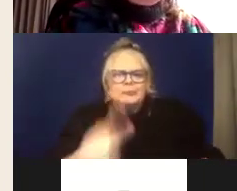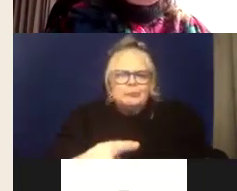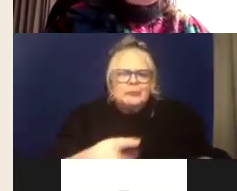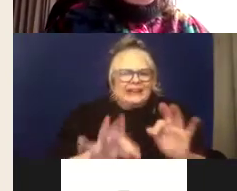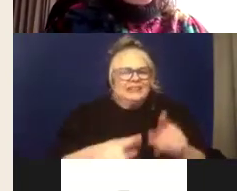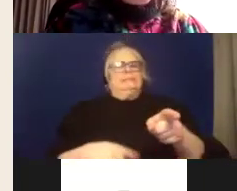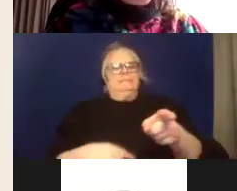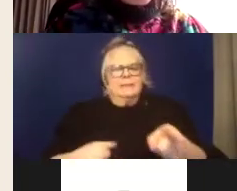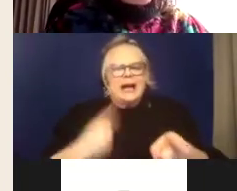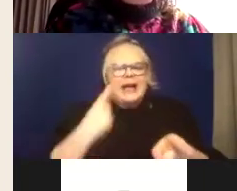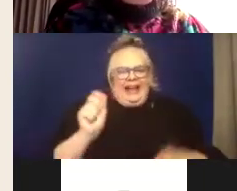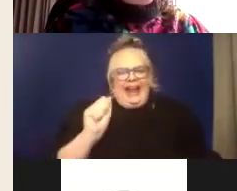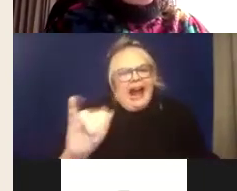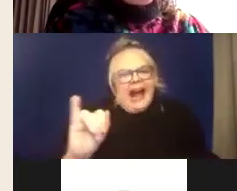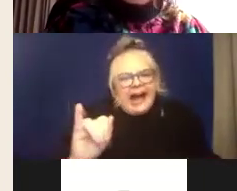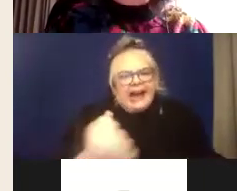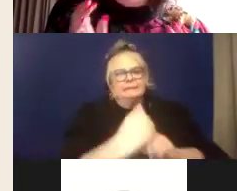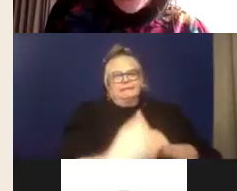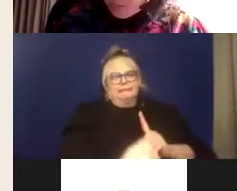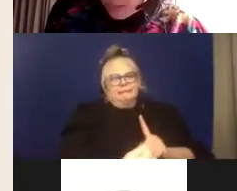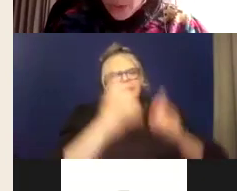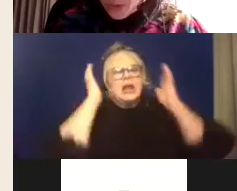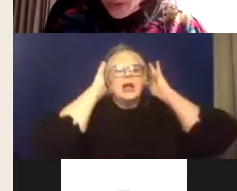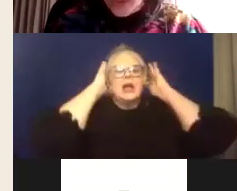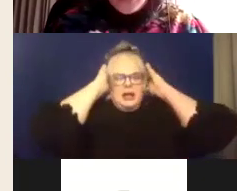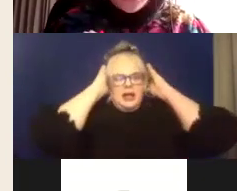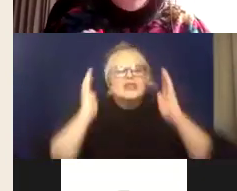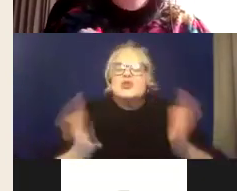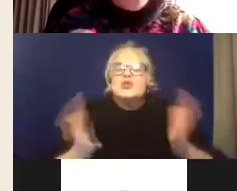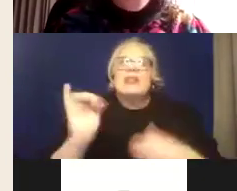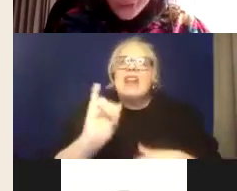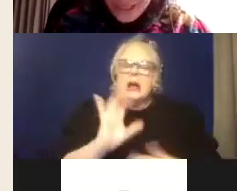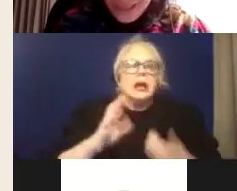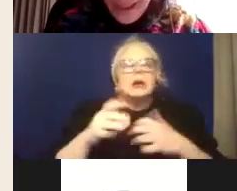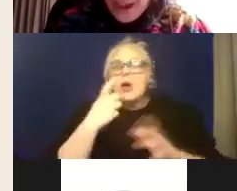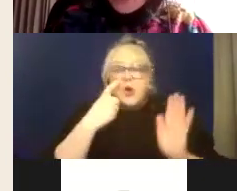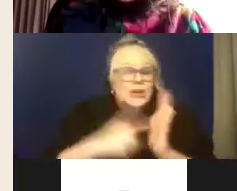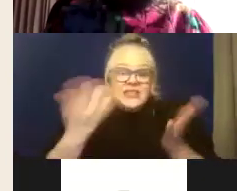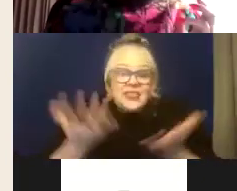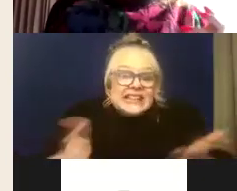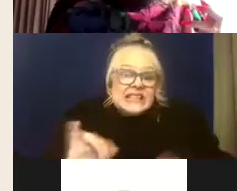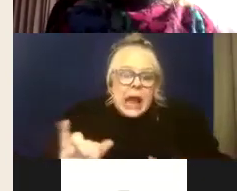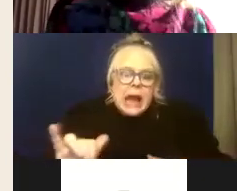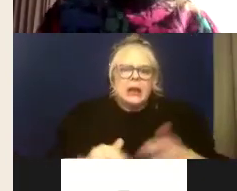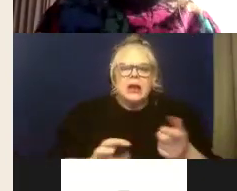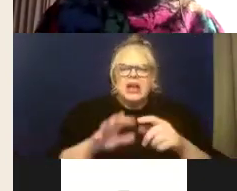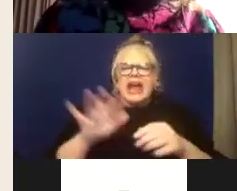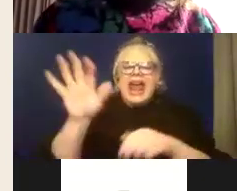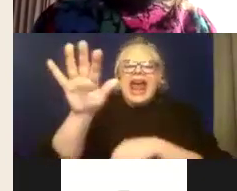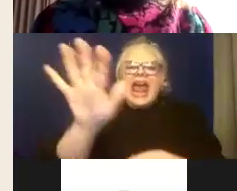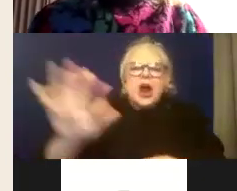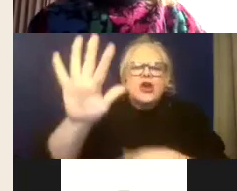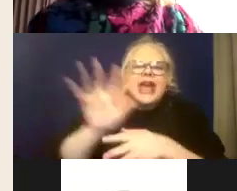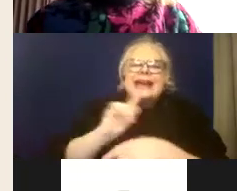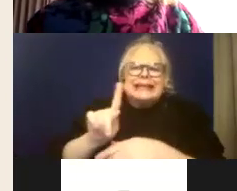anymore. But some of them, like the unusual blur, not understanding how humans hold and use tools,